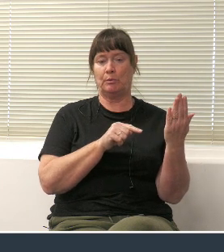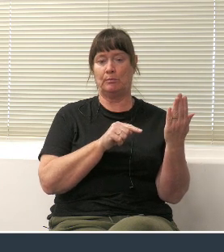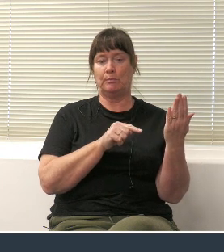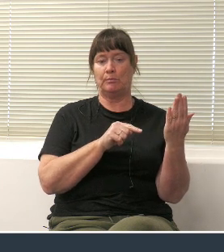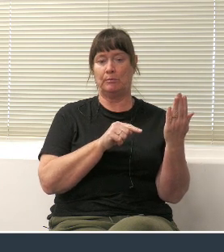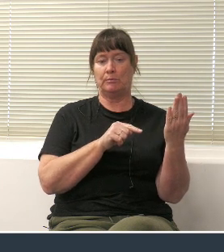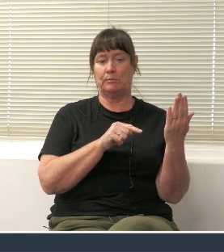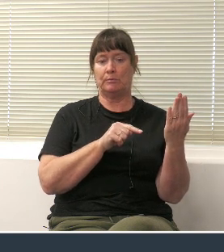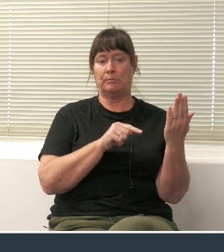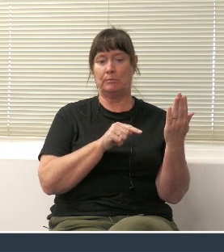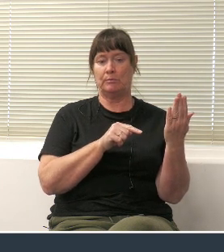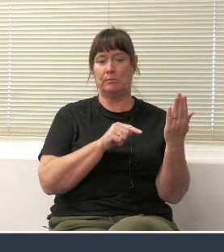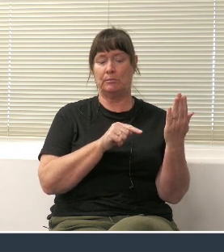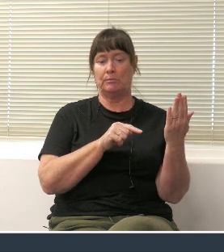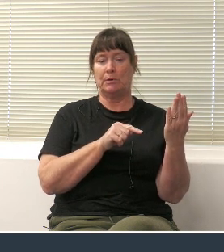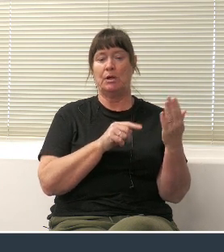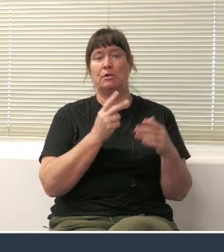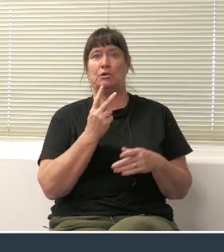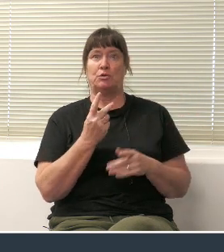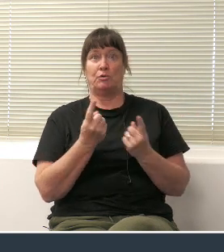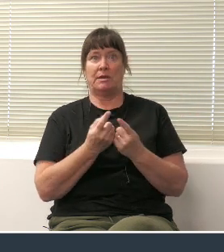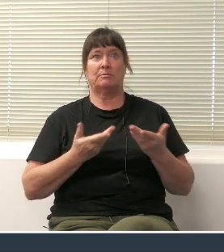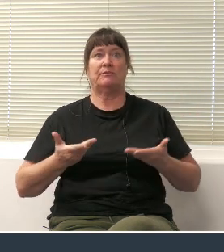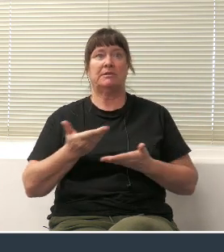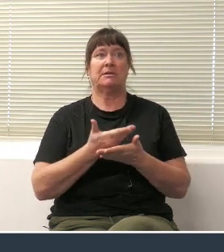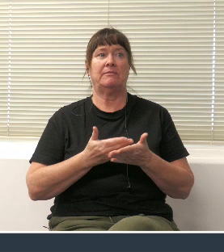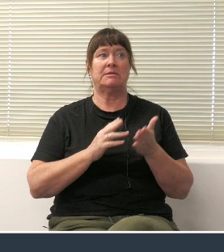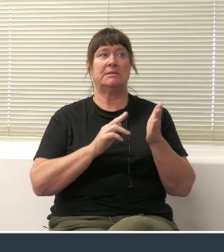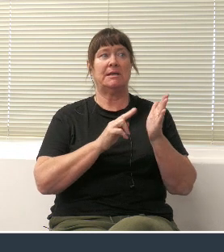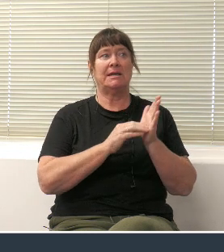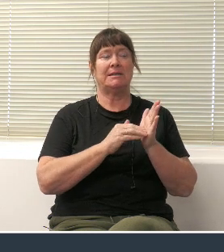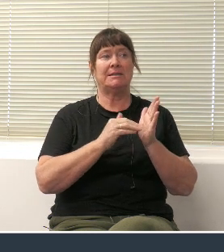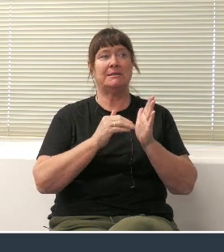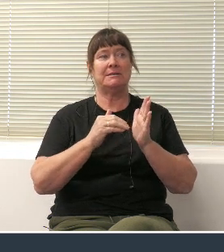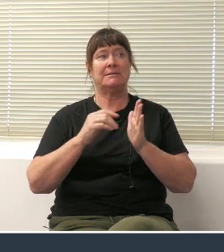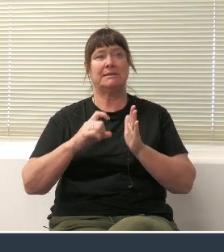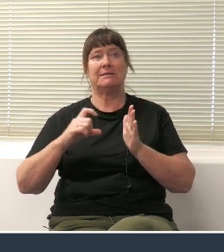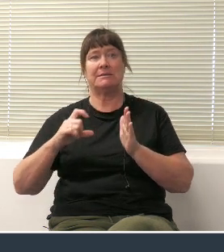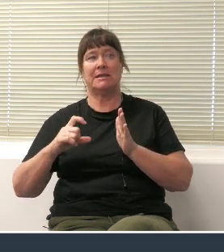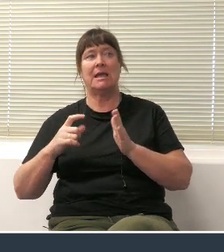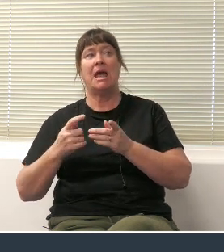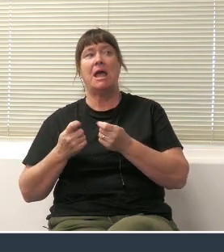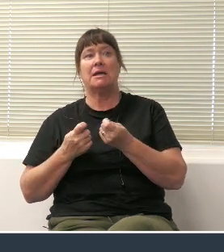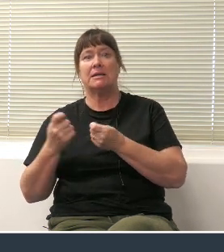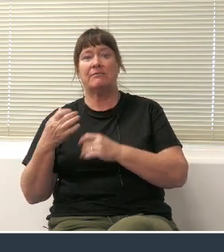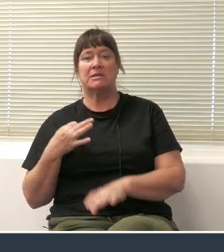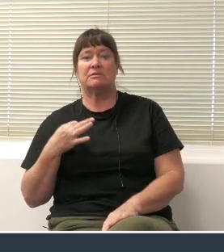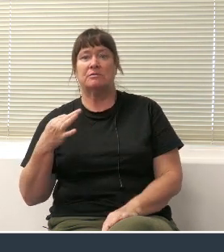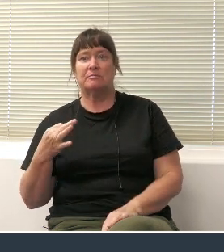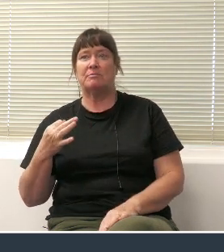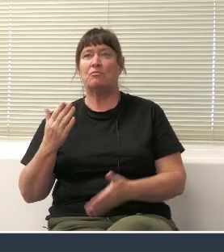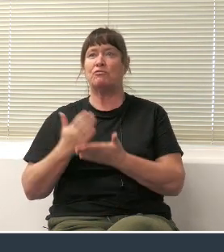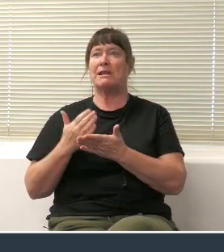and the two things we've discussed is NCC governance representation, but I think it's the development of a